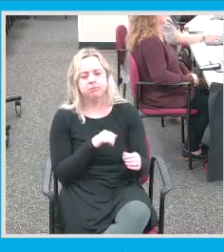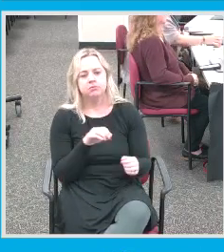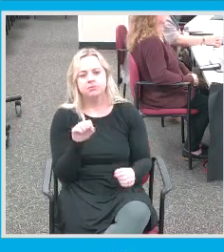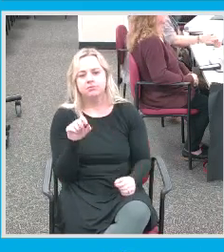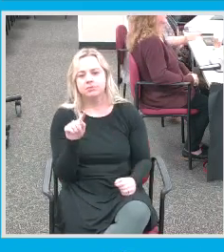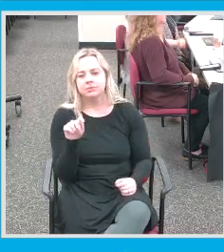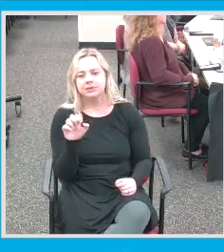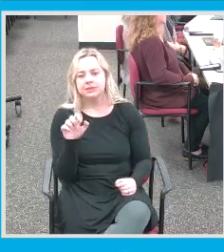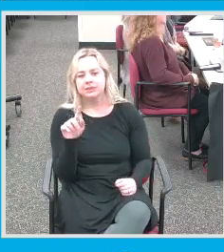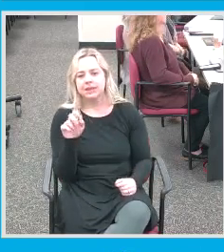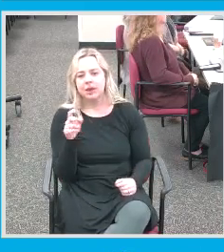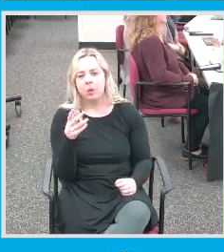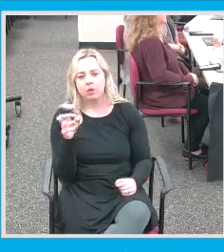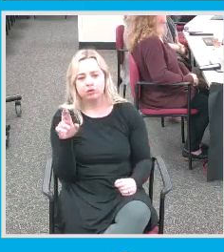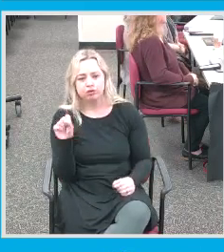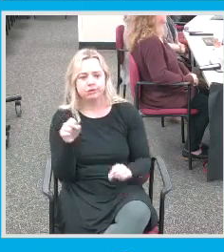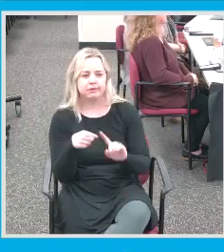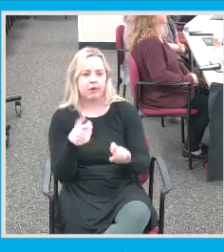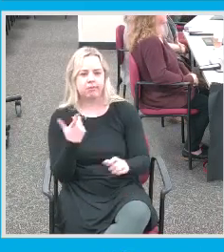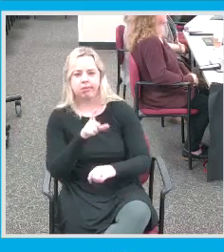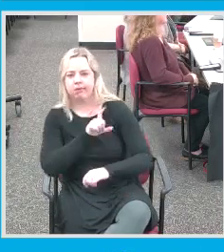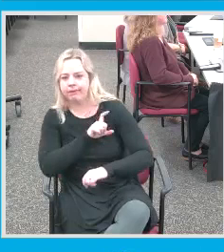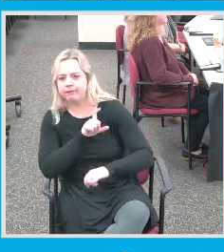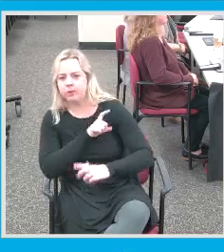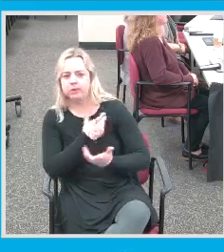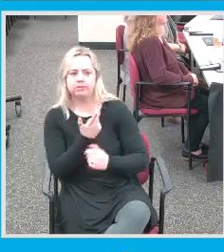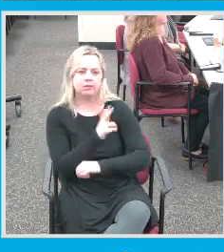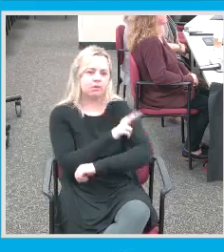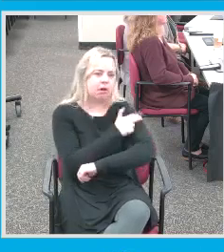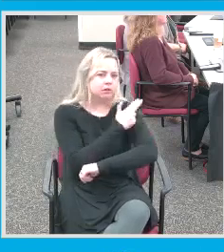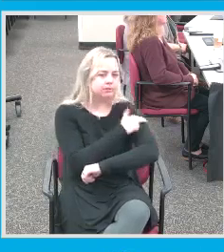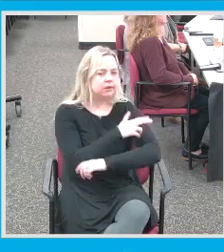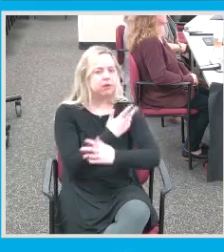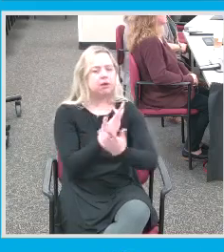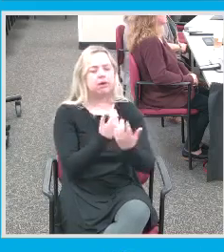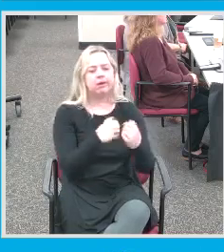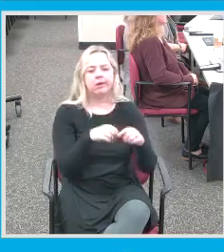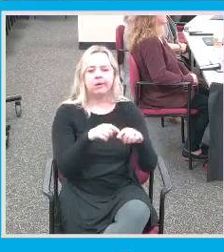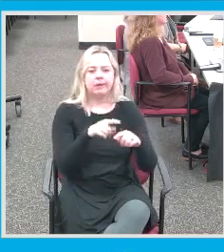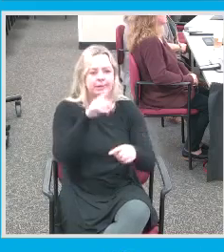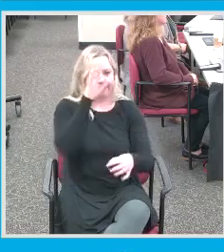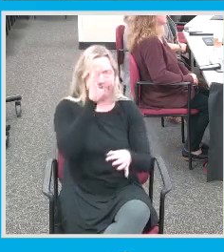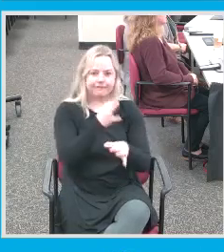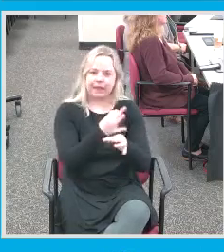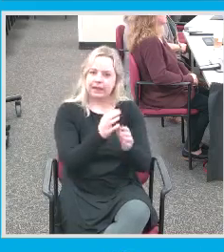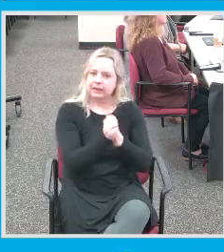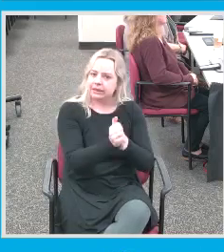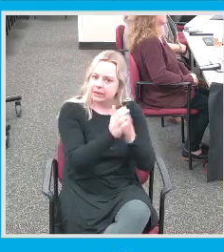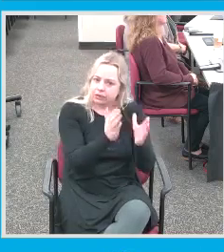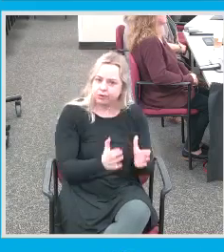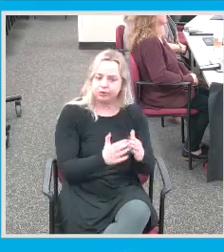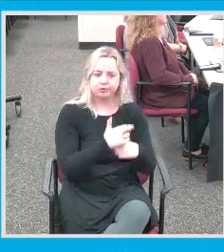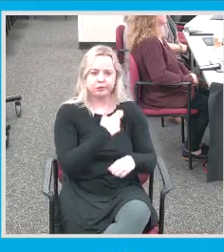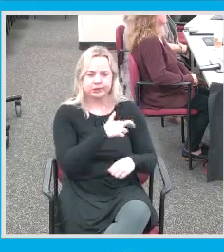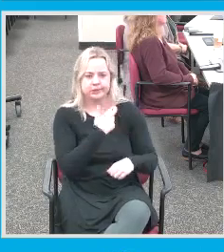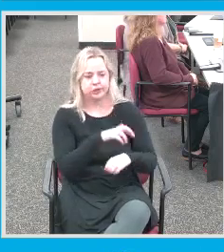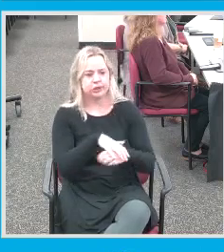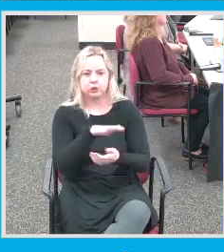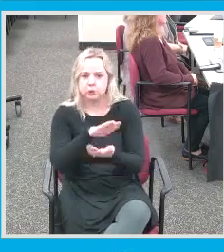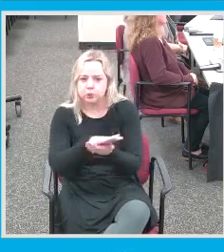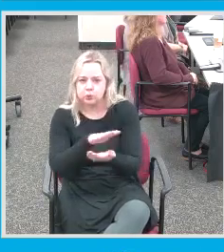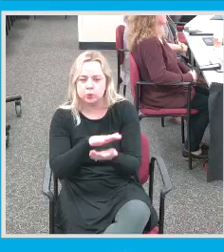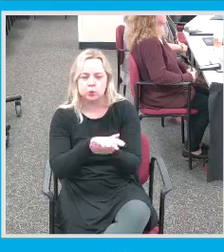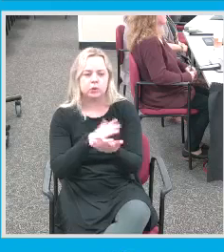stakeholders from law enforcement, from hospitals, from behavioral health entities, faith community leaders, school support systems, youth